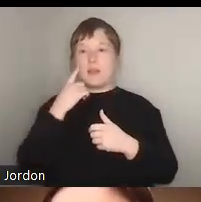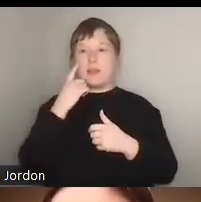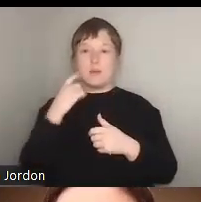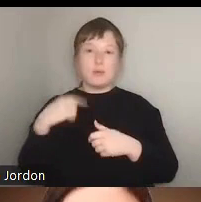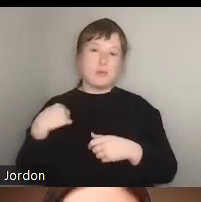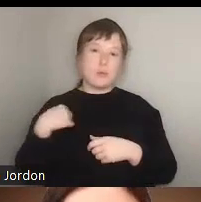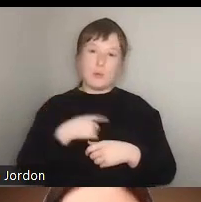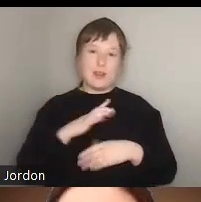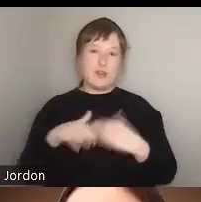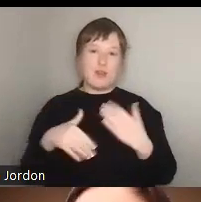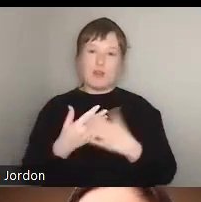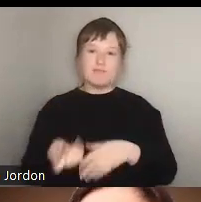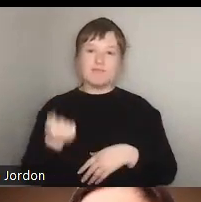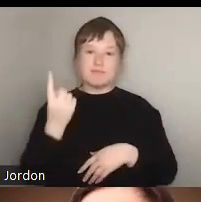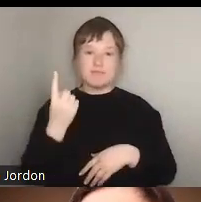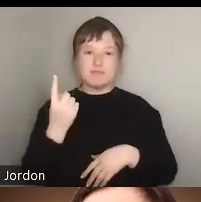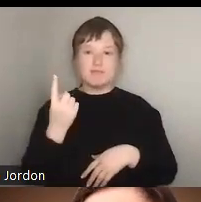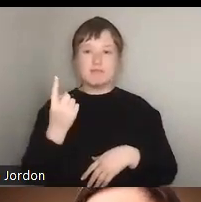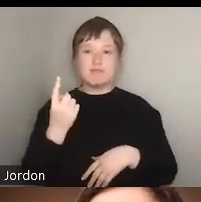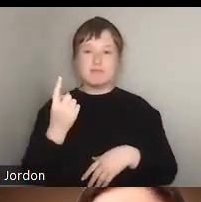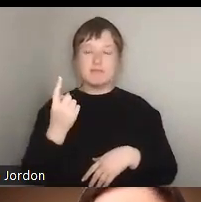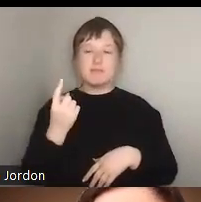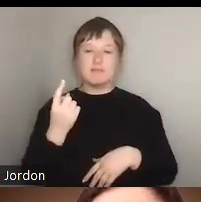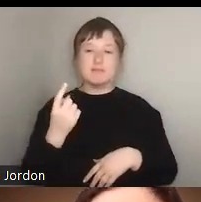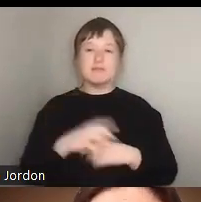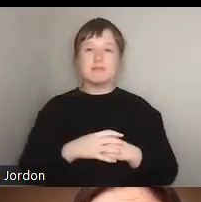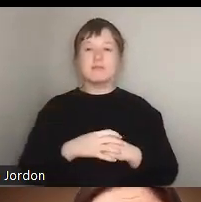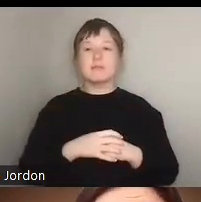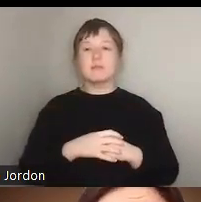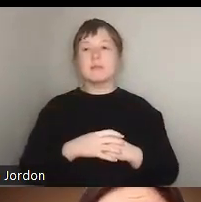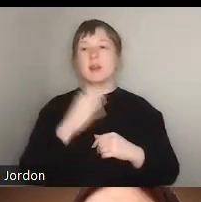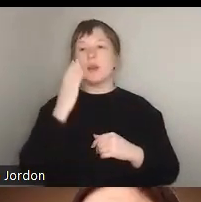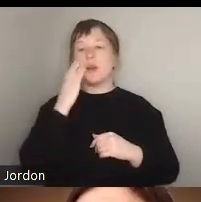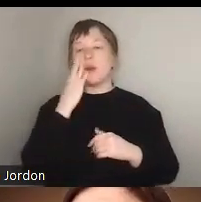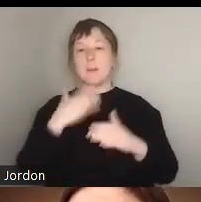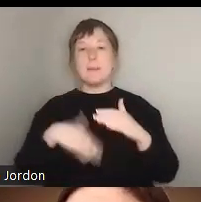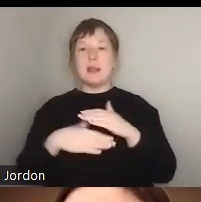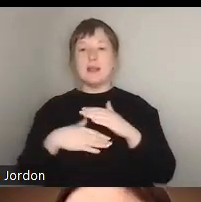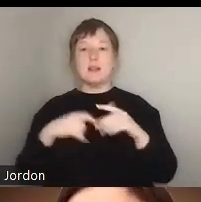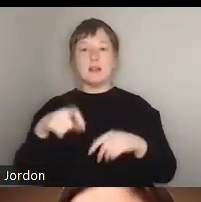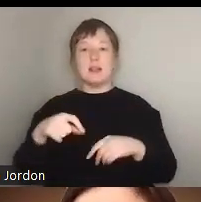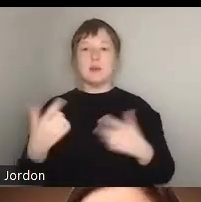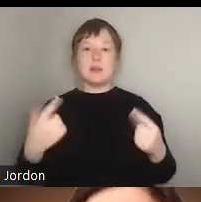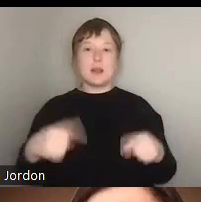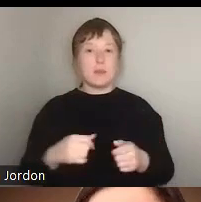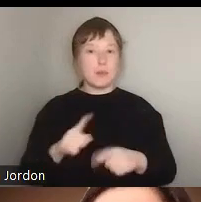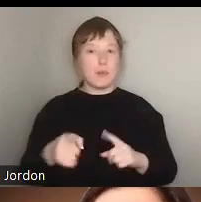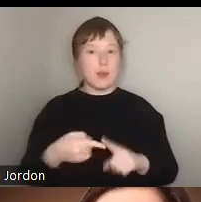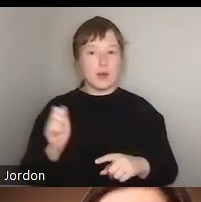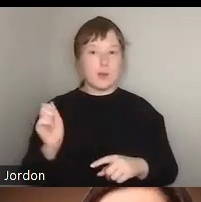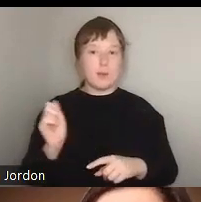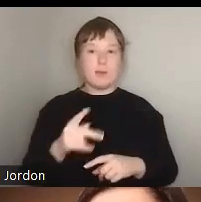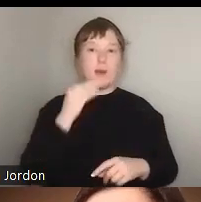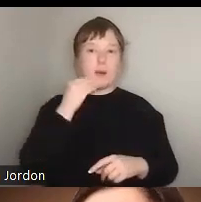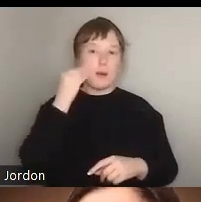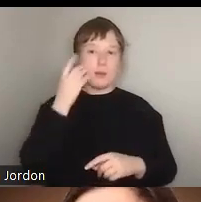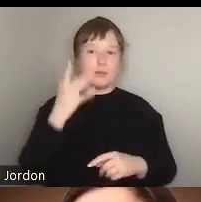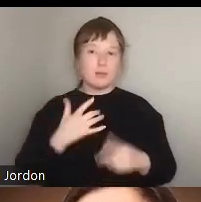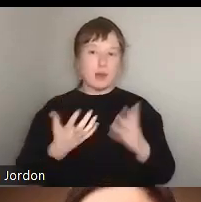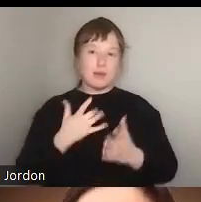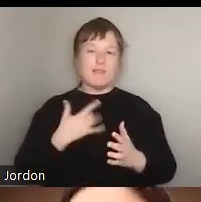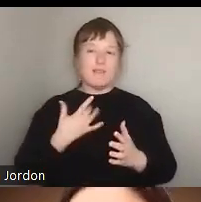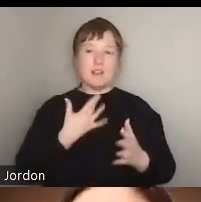understand. When you're sort of worrying about like your basic needs or what's going to happen when you go home, it makes sense that you're probably going to be distracted when